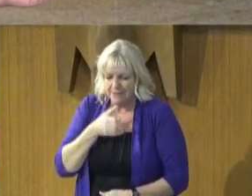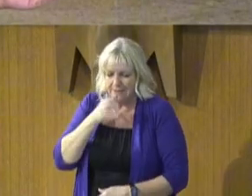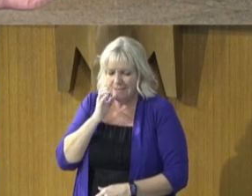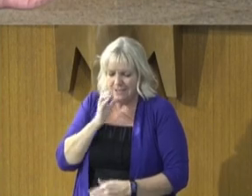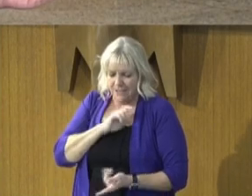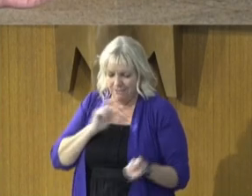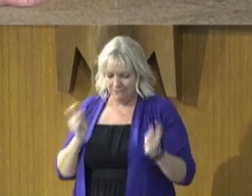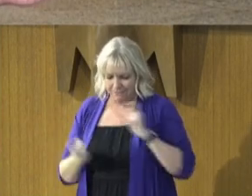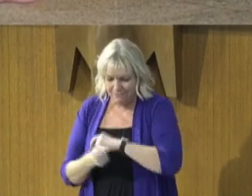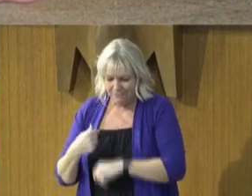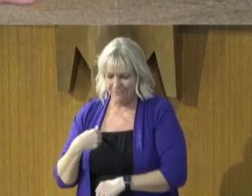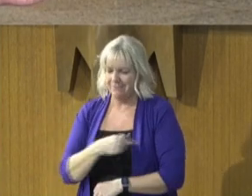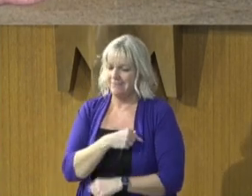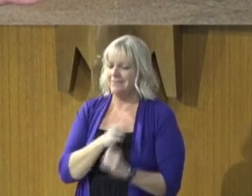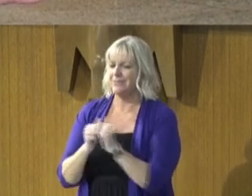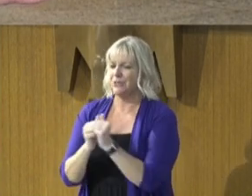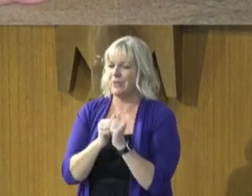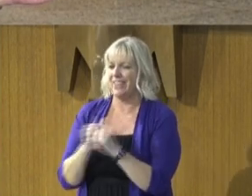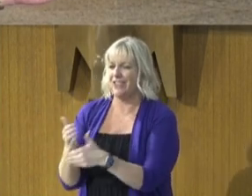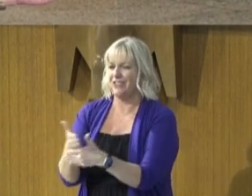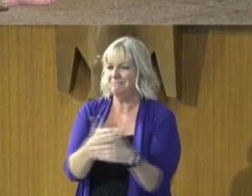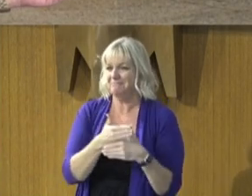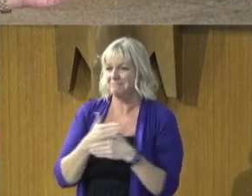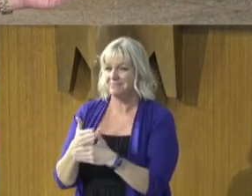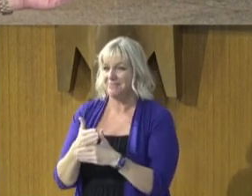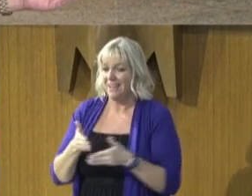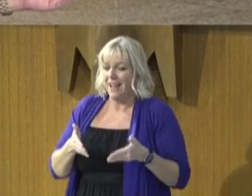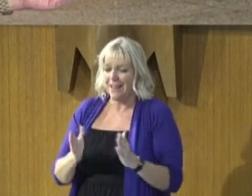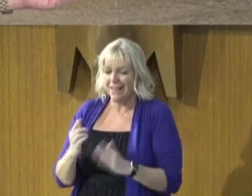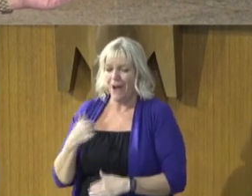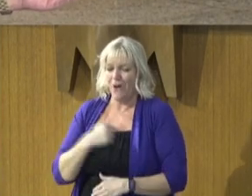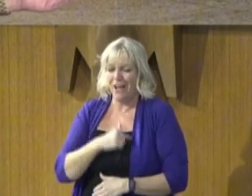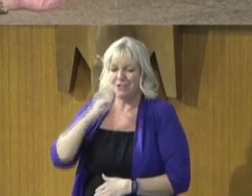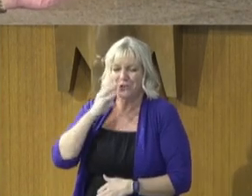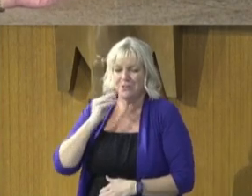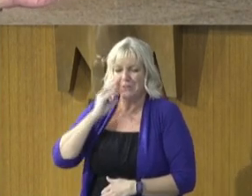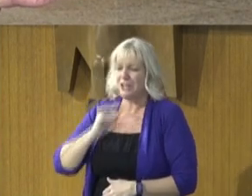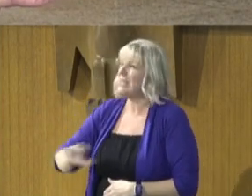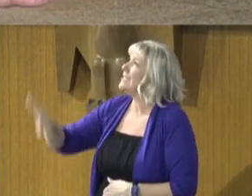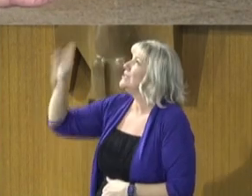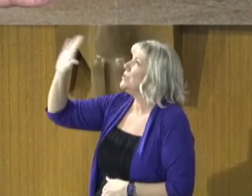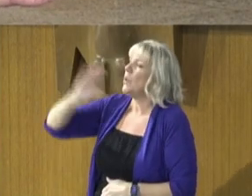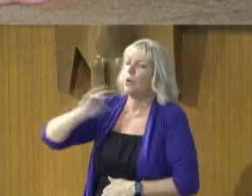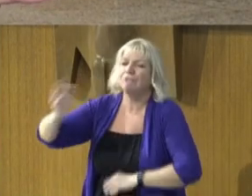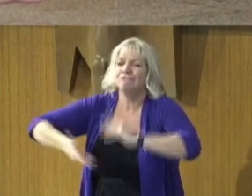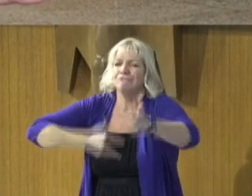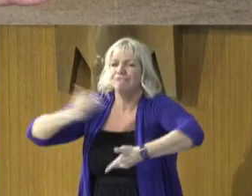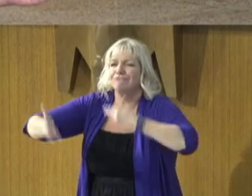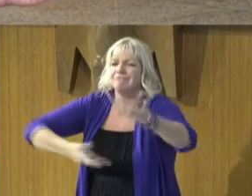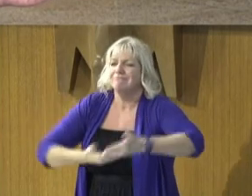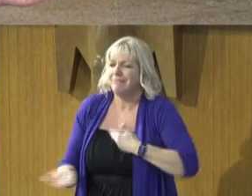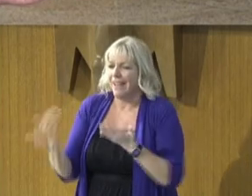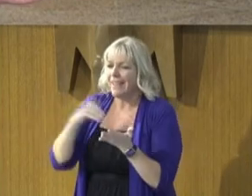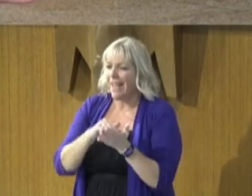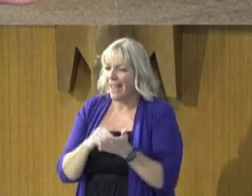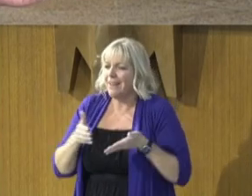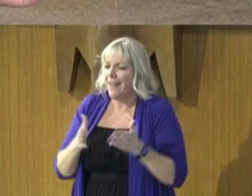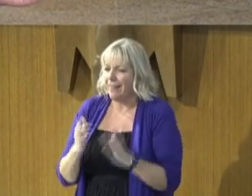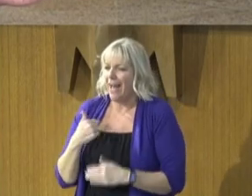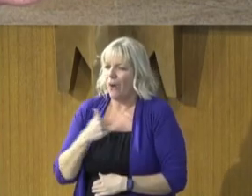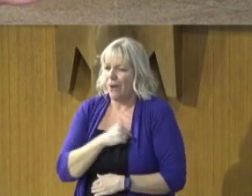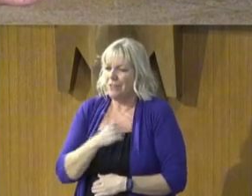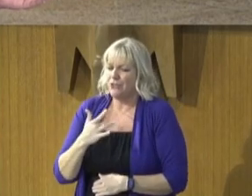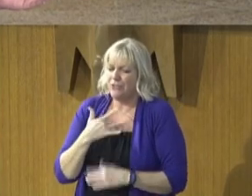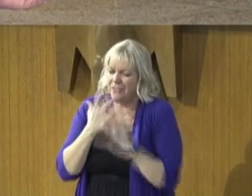them together. Allow us all to experience your extravagant hospitality once again. Allow us all to feel cared